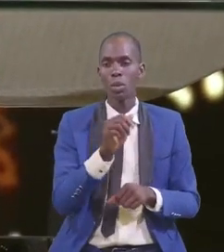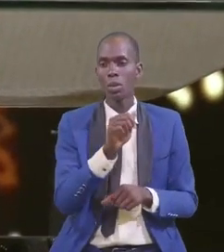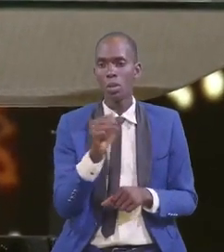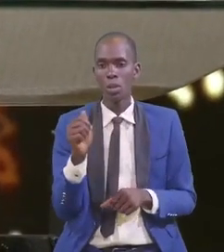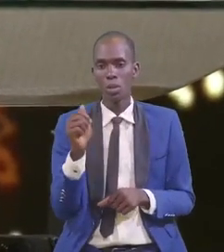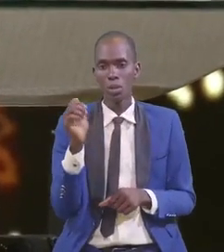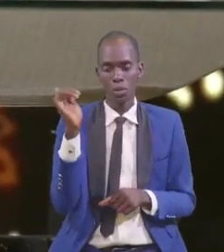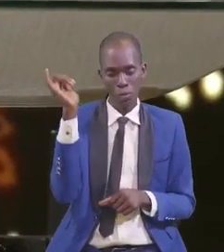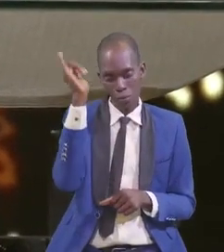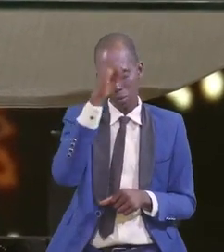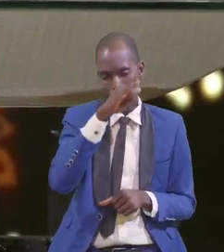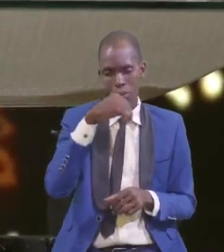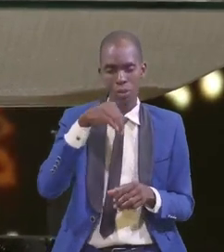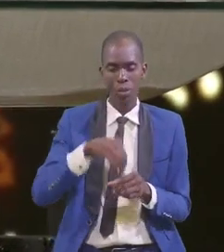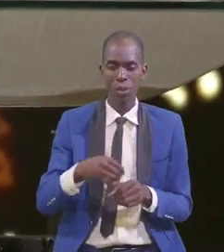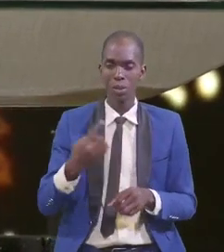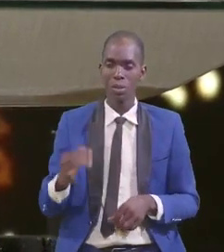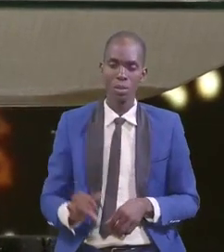in eternity.